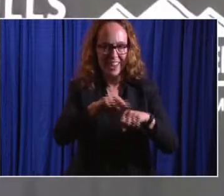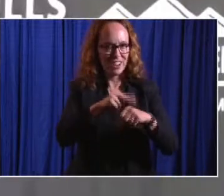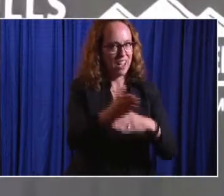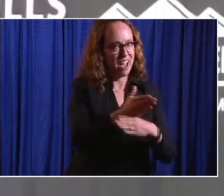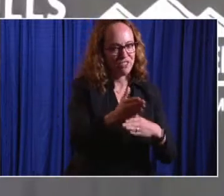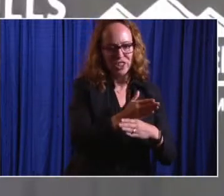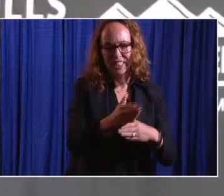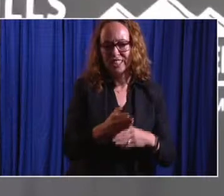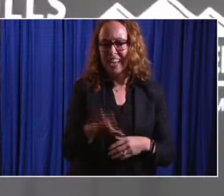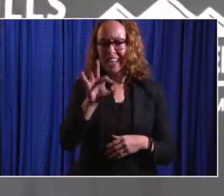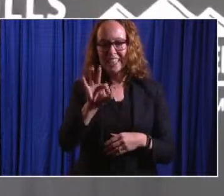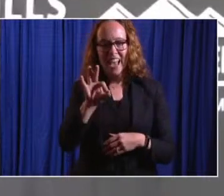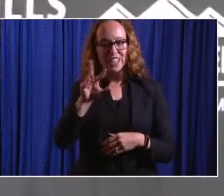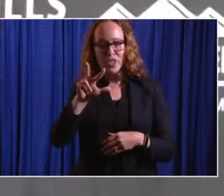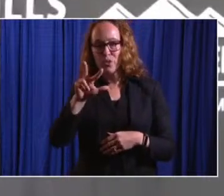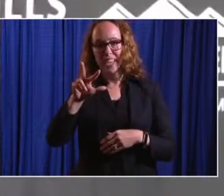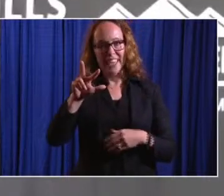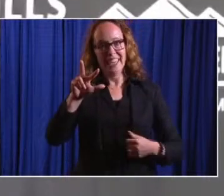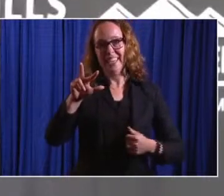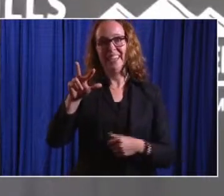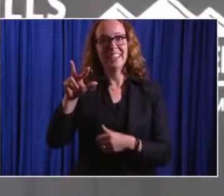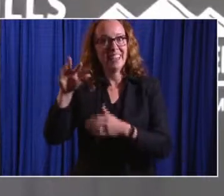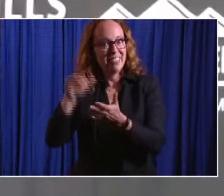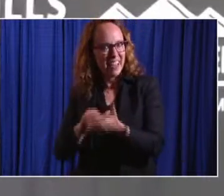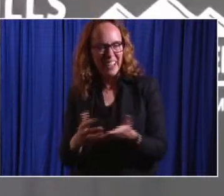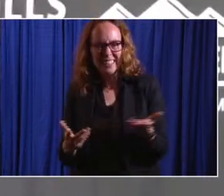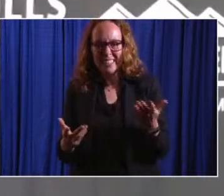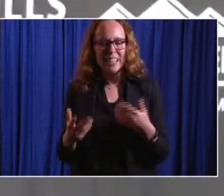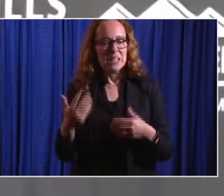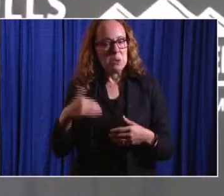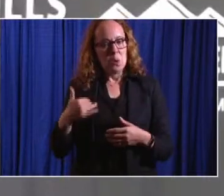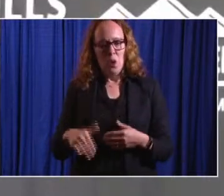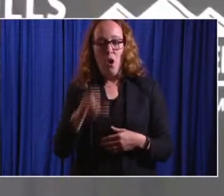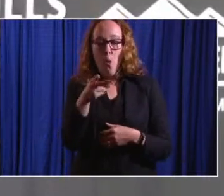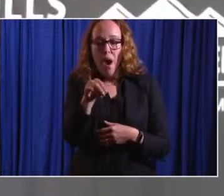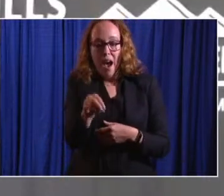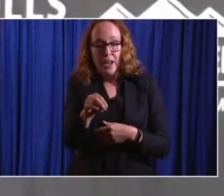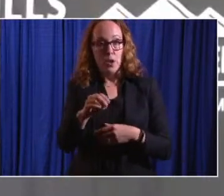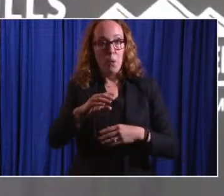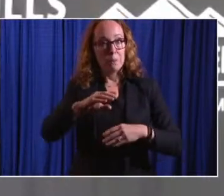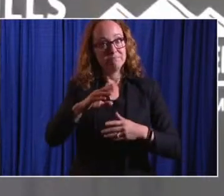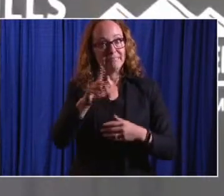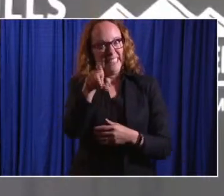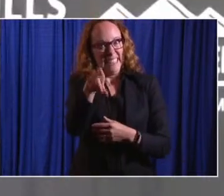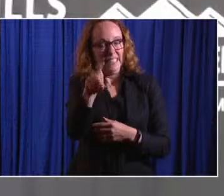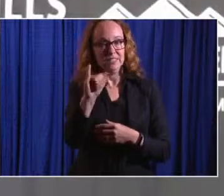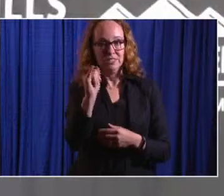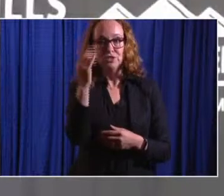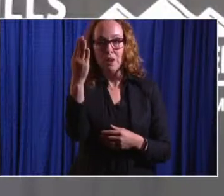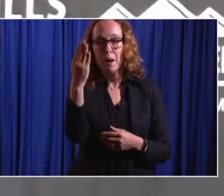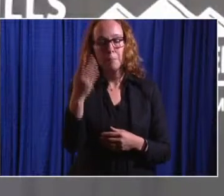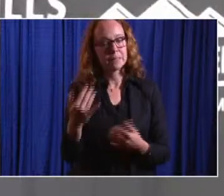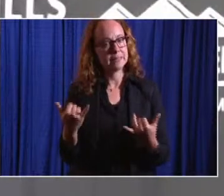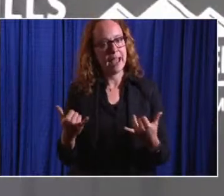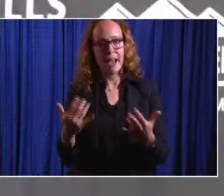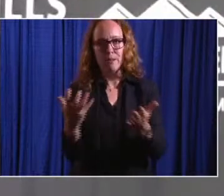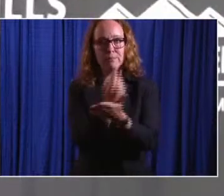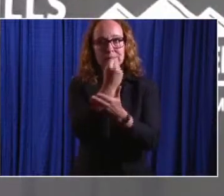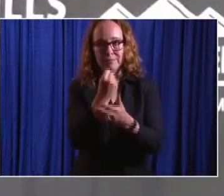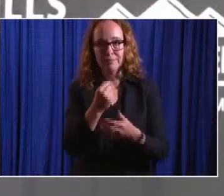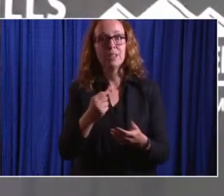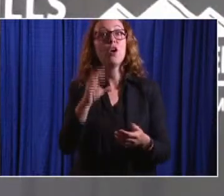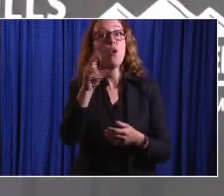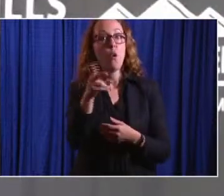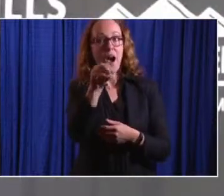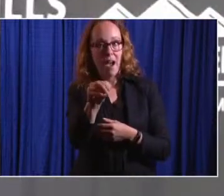that pay over $50,000 a year, approximately so. There at Ohio Means Jobs. It's time to pursue those career